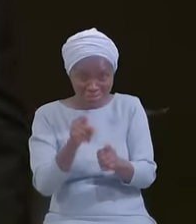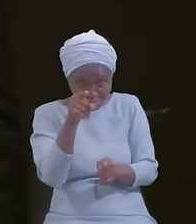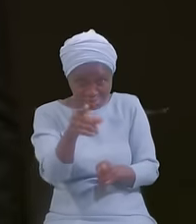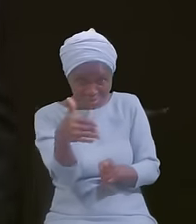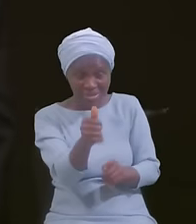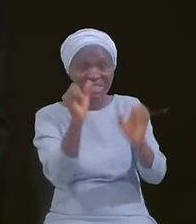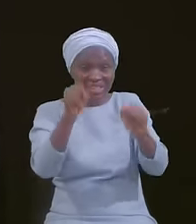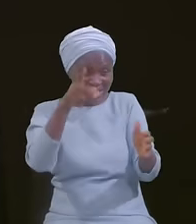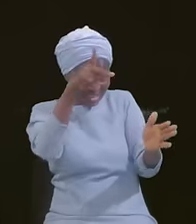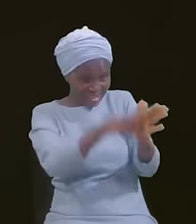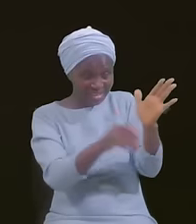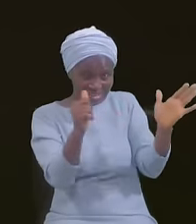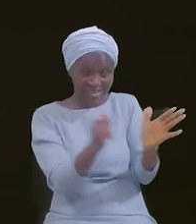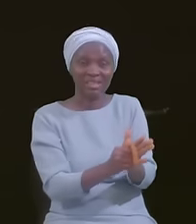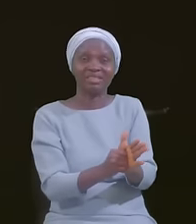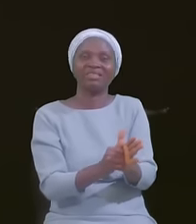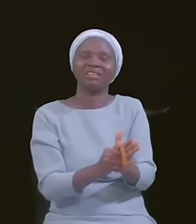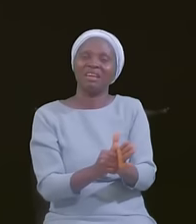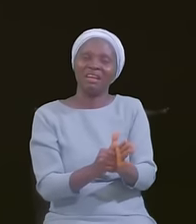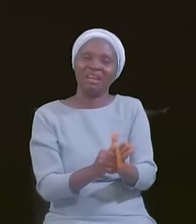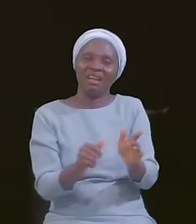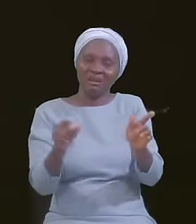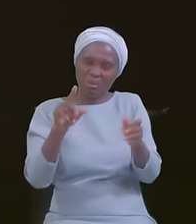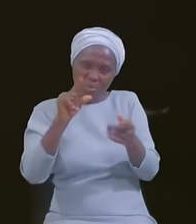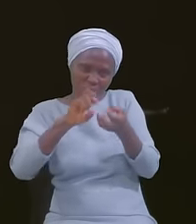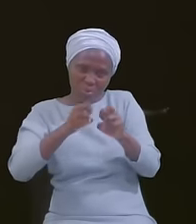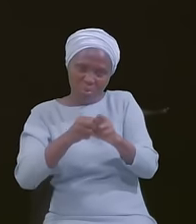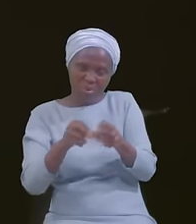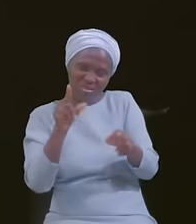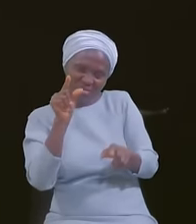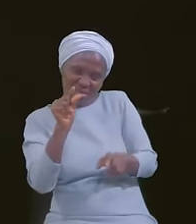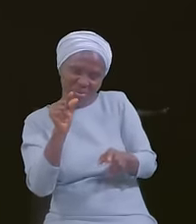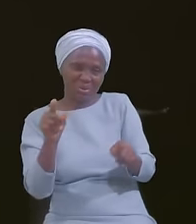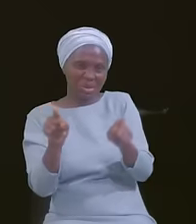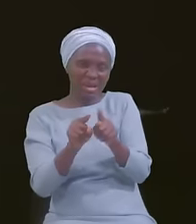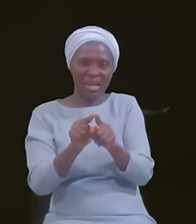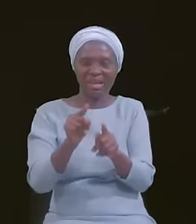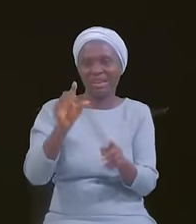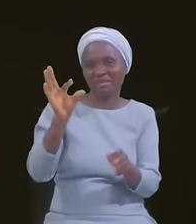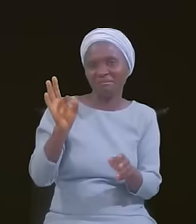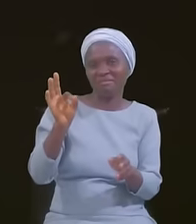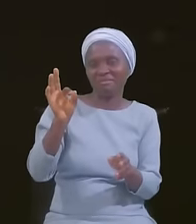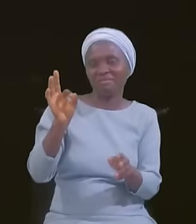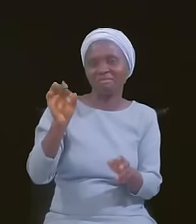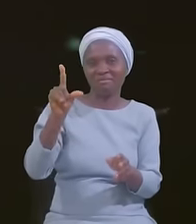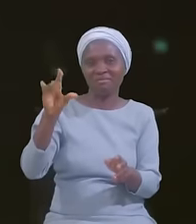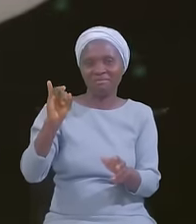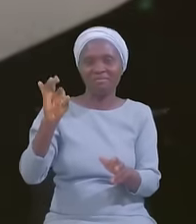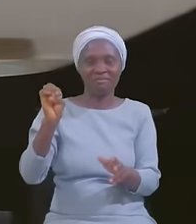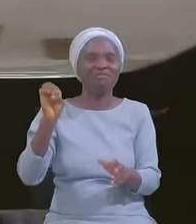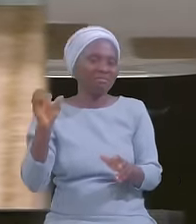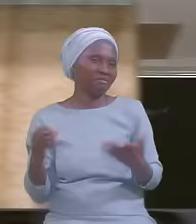fly and throw it away. And all those flies of demonic oppression, and